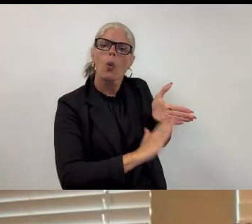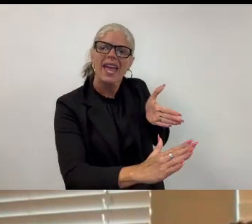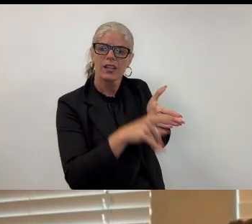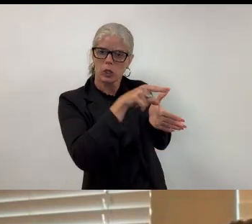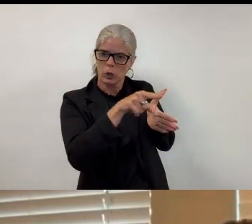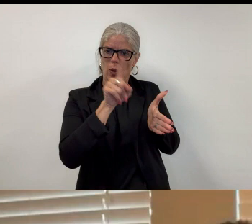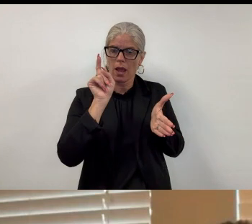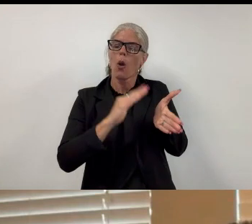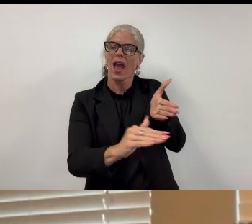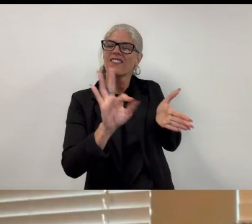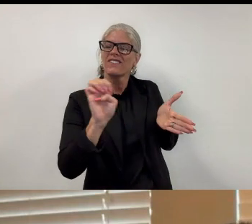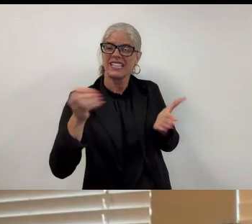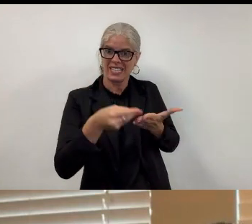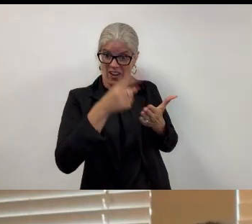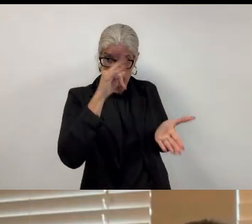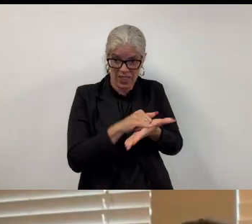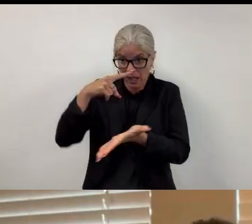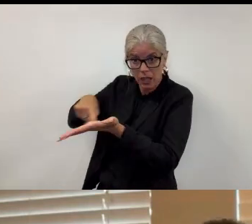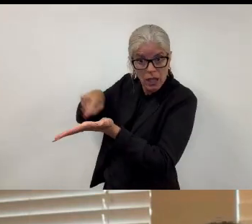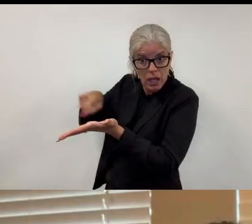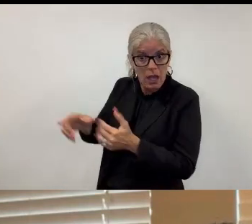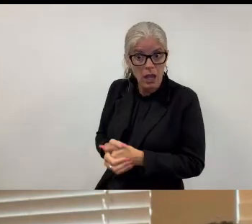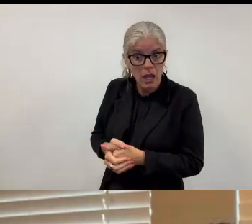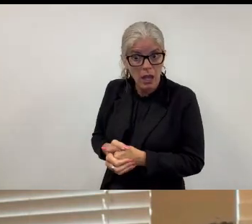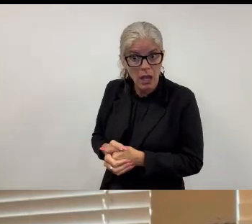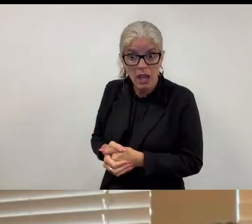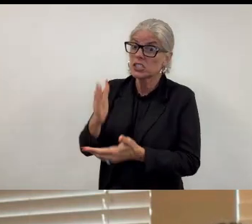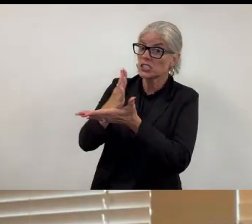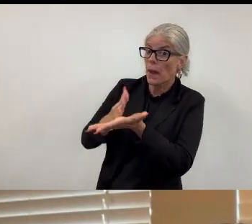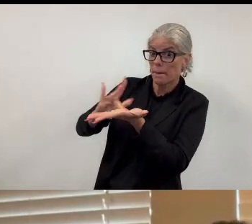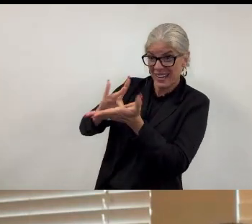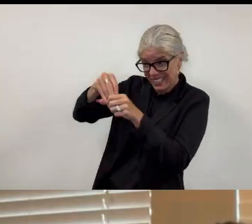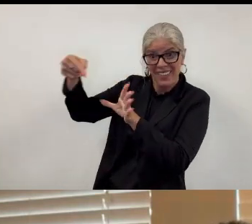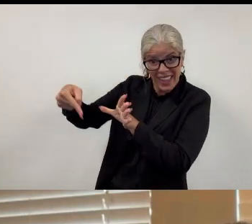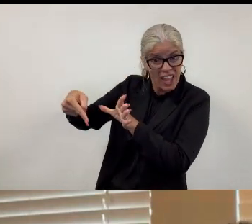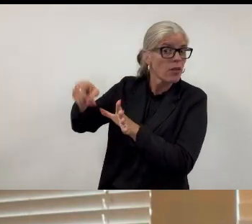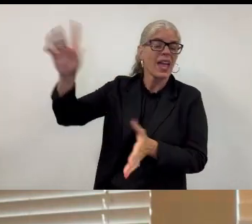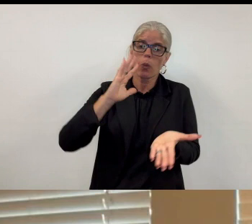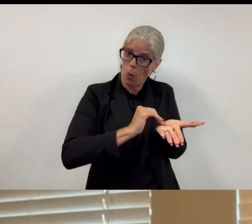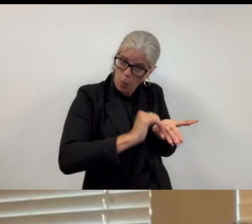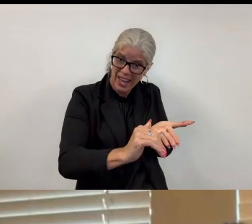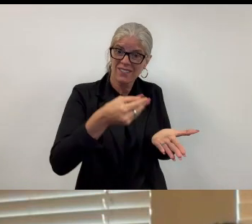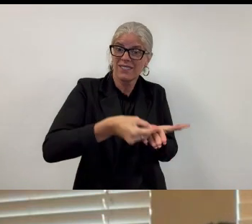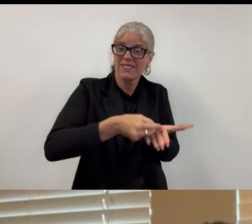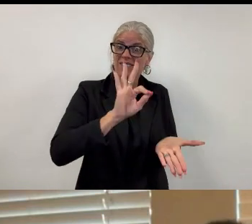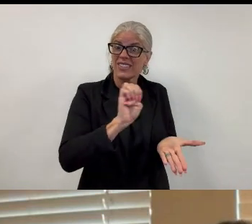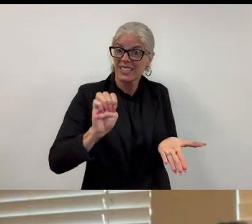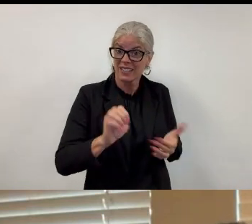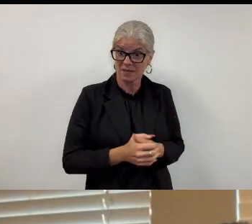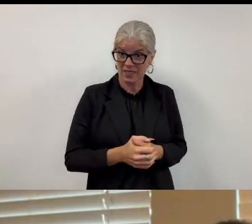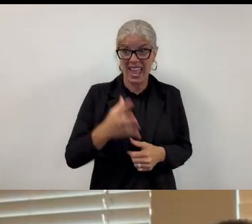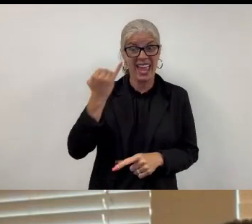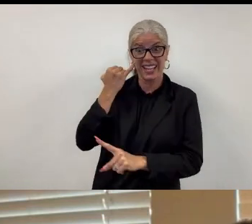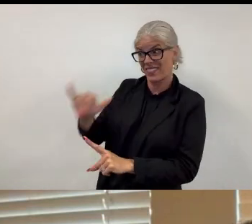my experience, will waive the checked bag fee for that bag. That it doesn't have to be all medical supplies, it just contains some medical supplies,